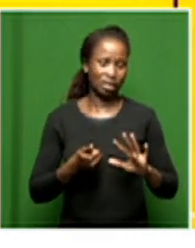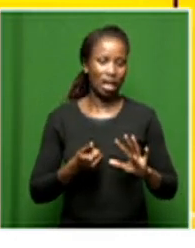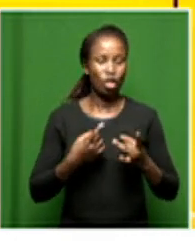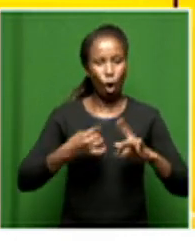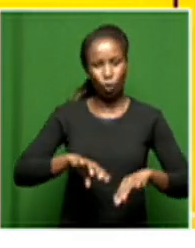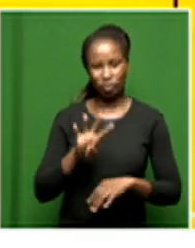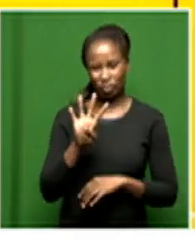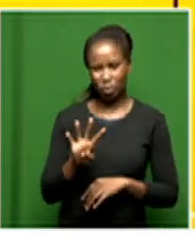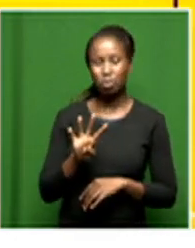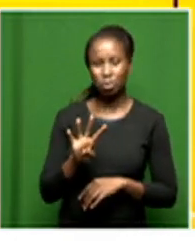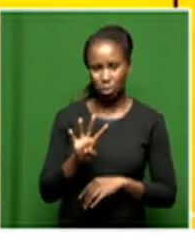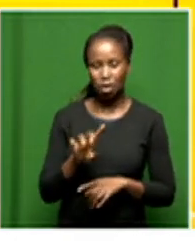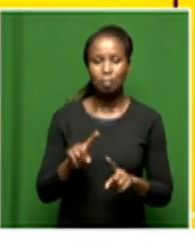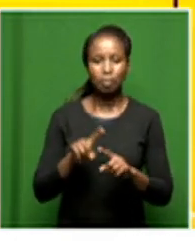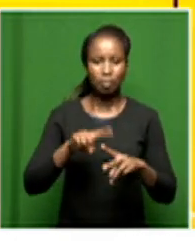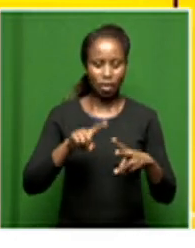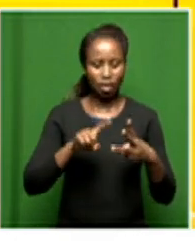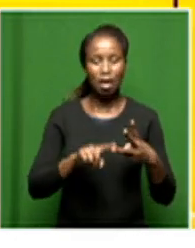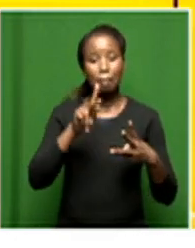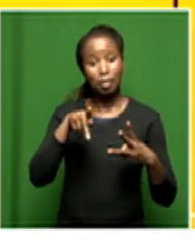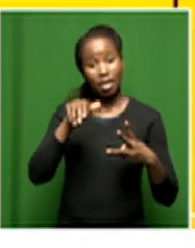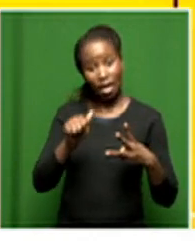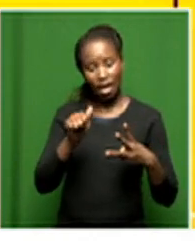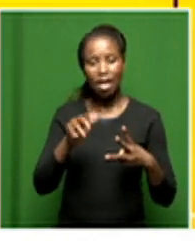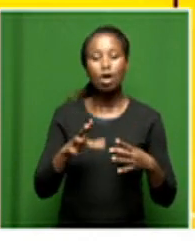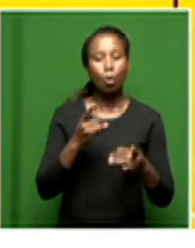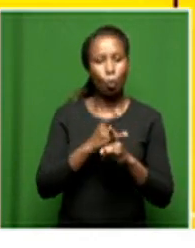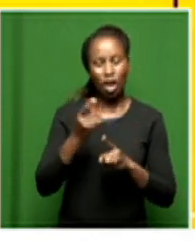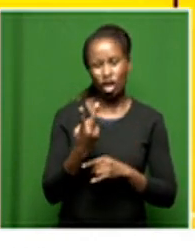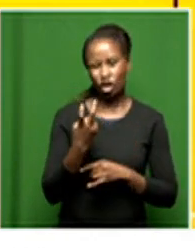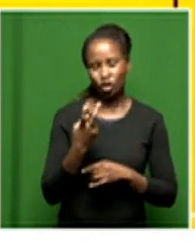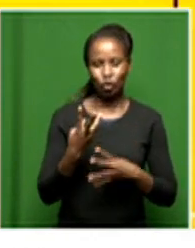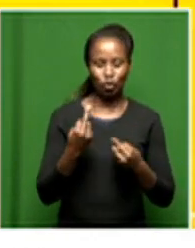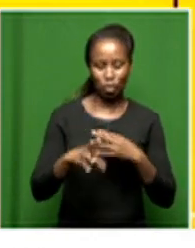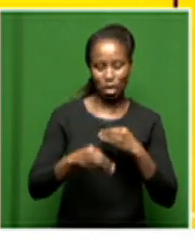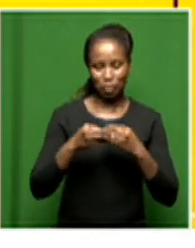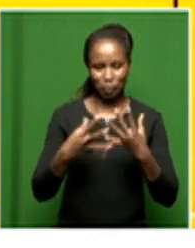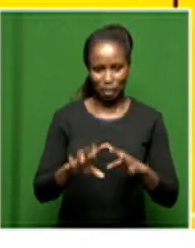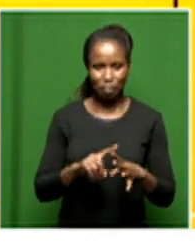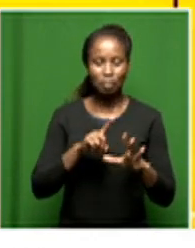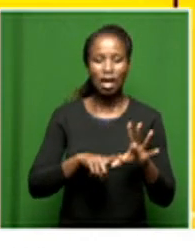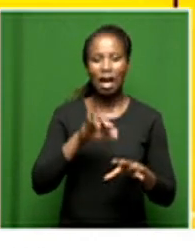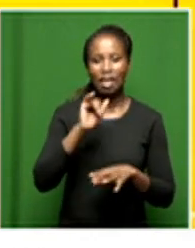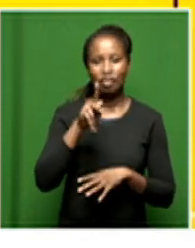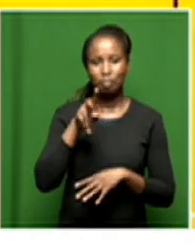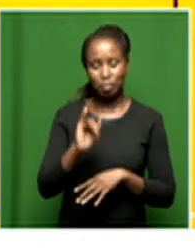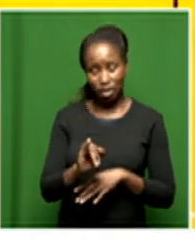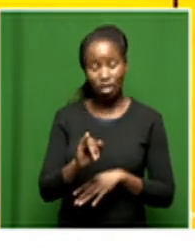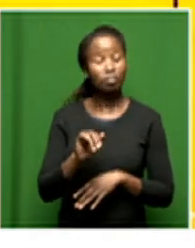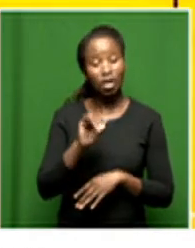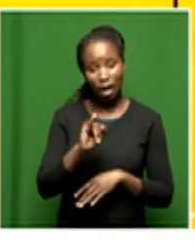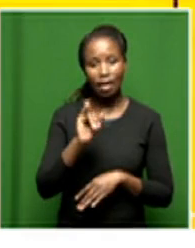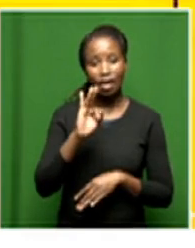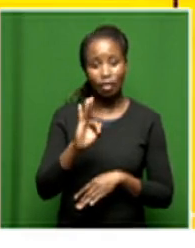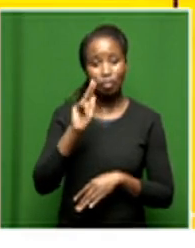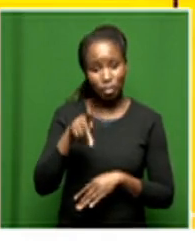4, while the Patriotic Alliance has won 2 new wards. The IFP, for their part, they've retained 1 ward and won